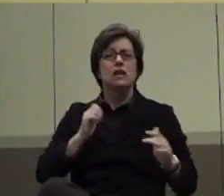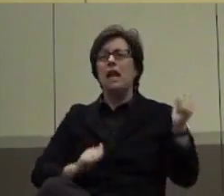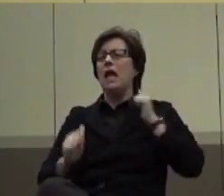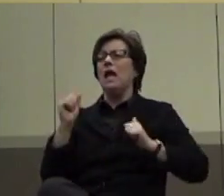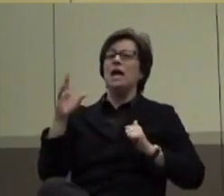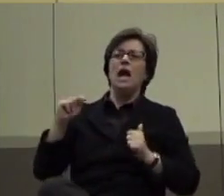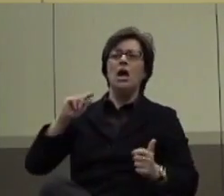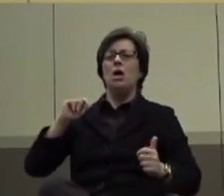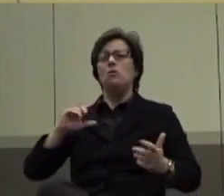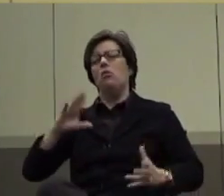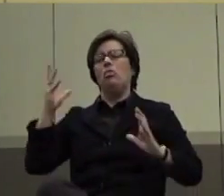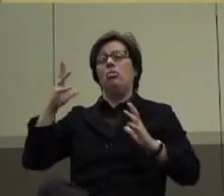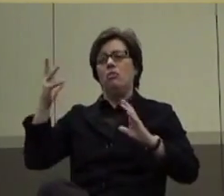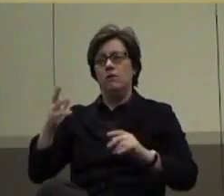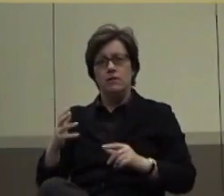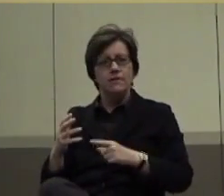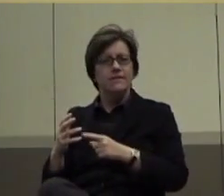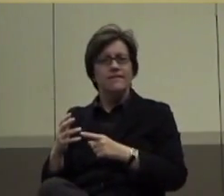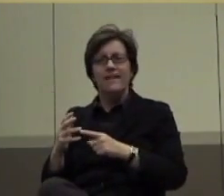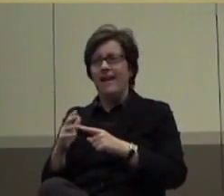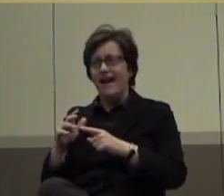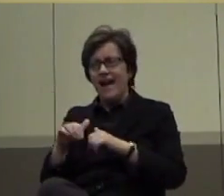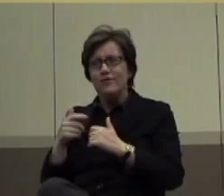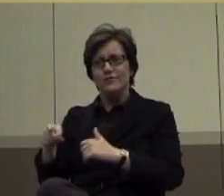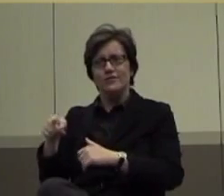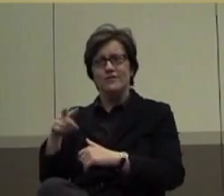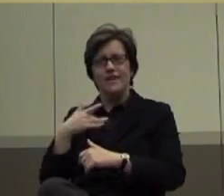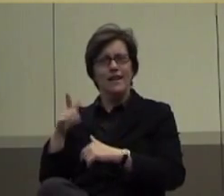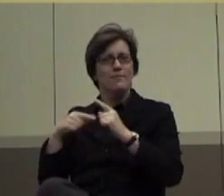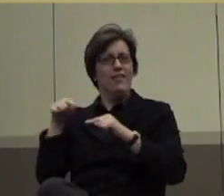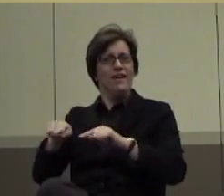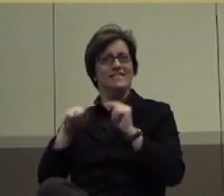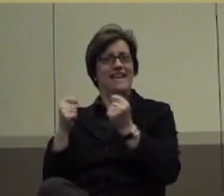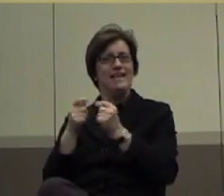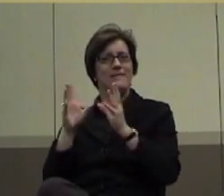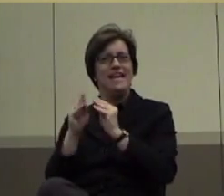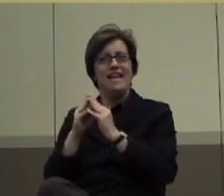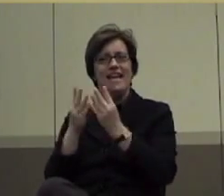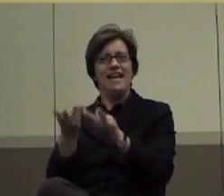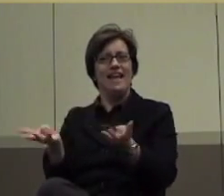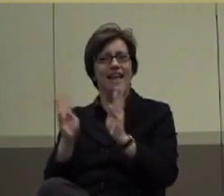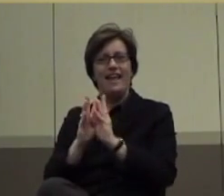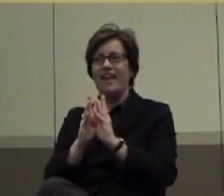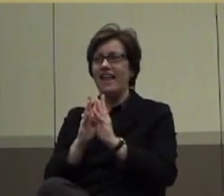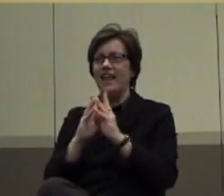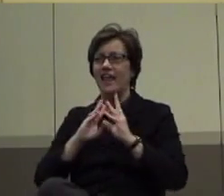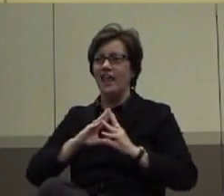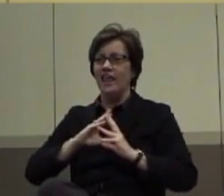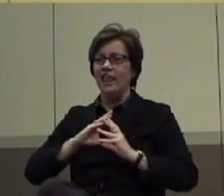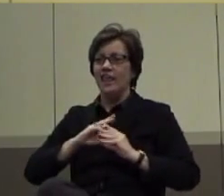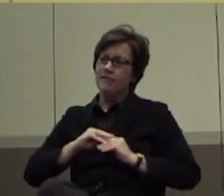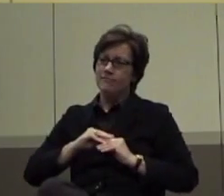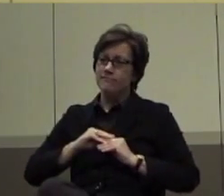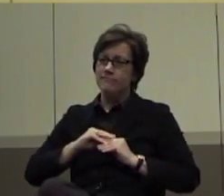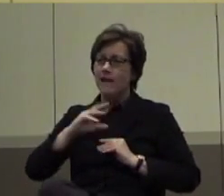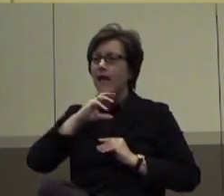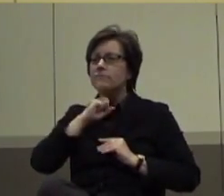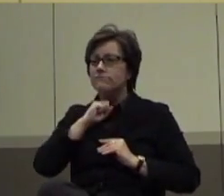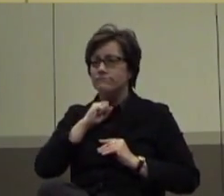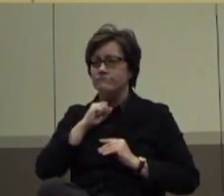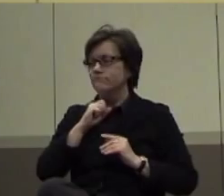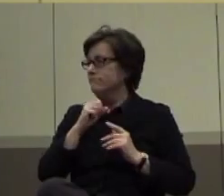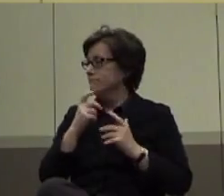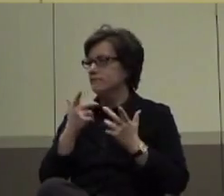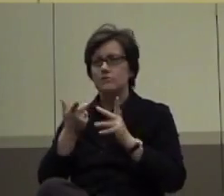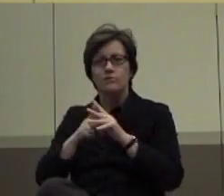all right? How's Tracy going to feel about this team meeting? All right? Yeah, I'm going to lose